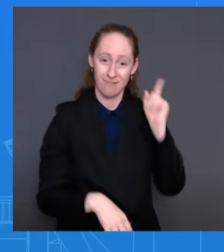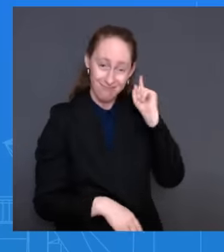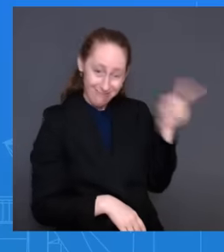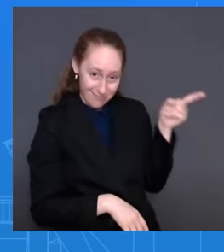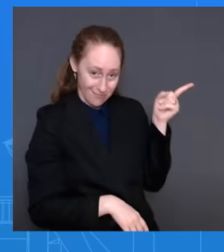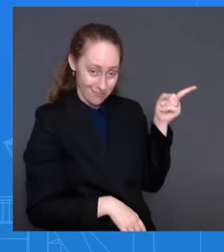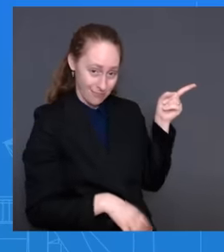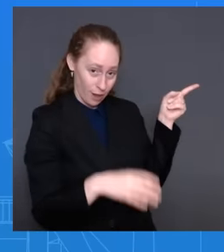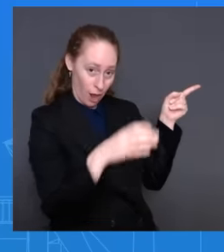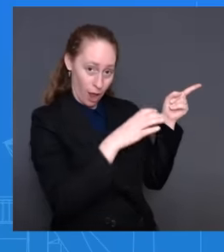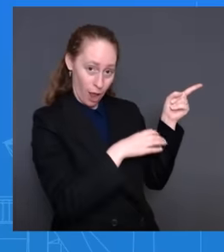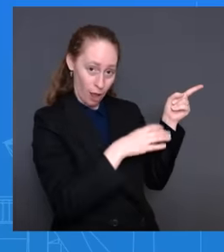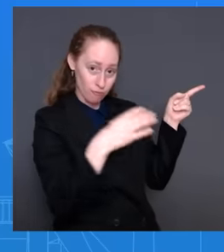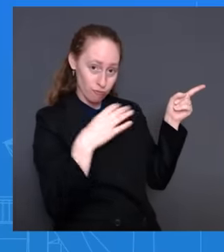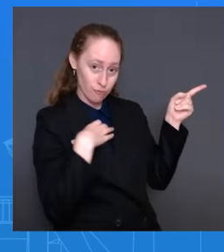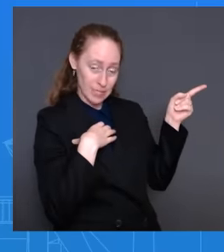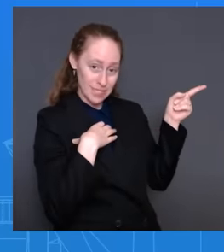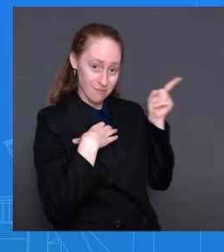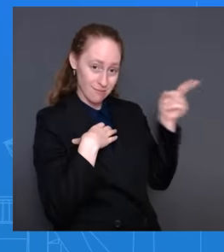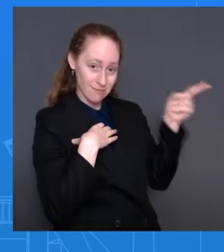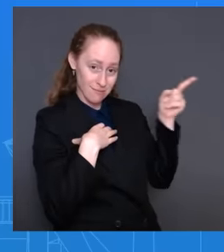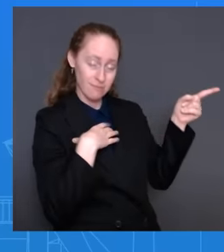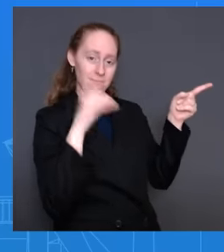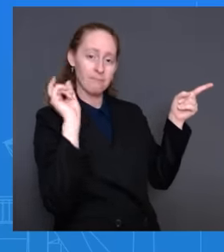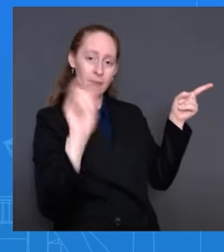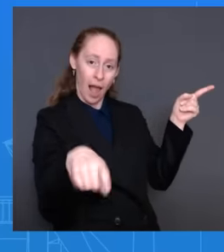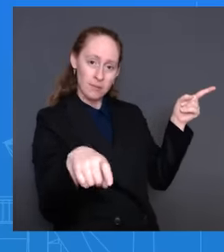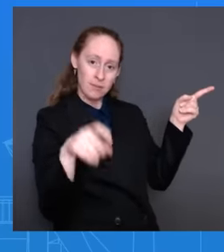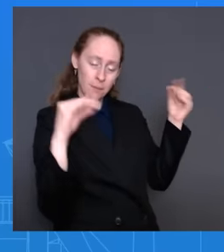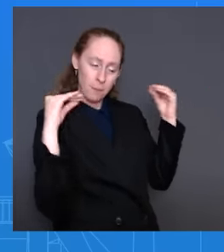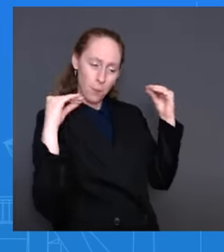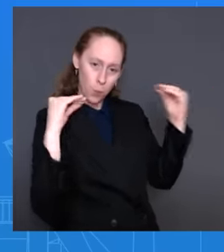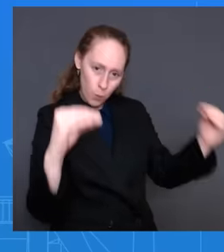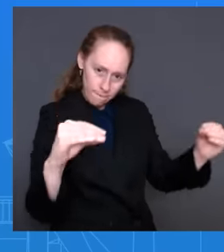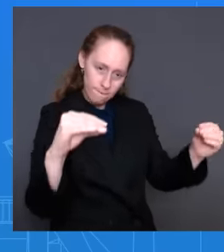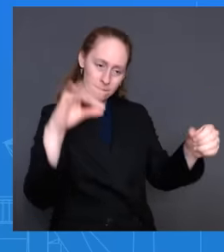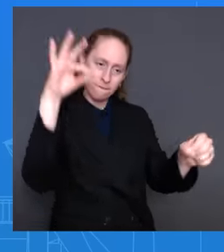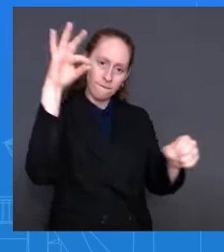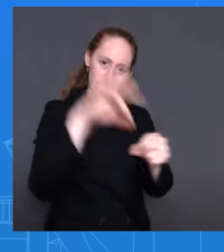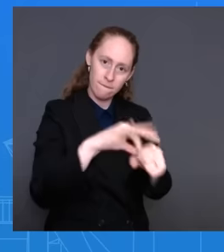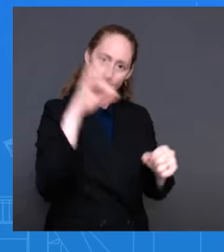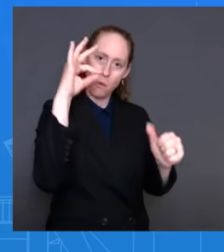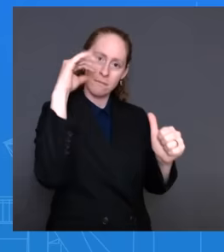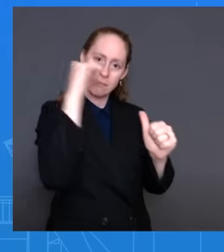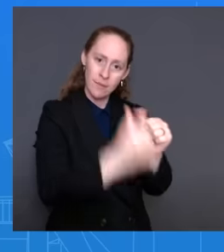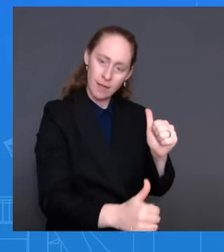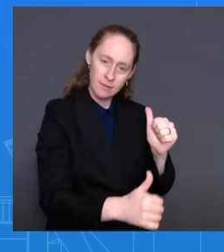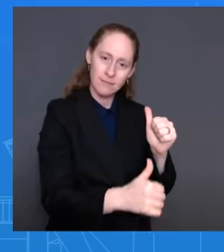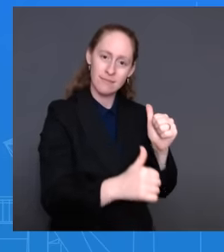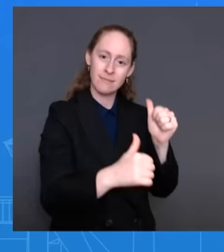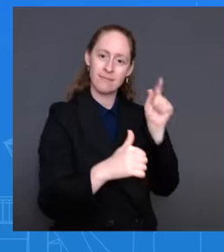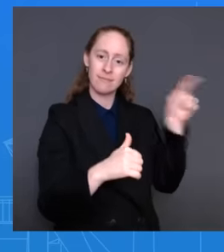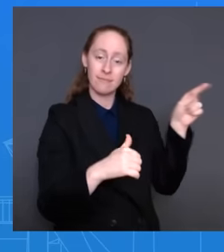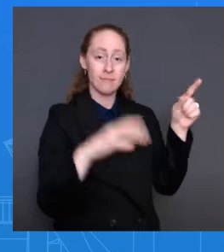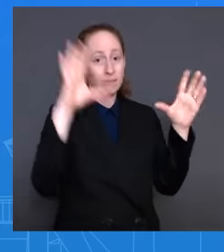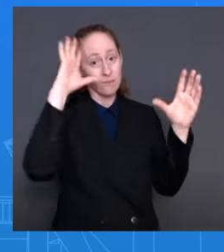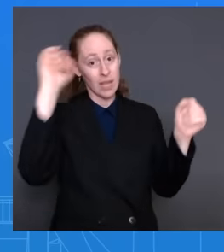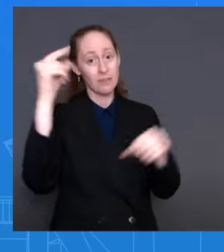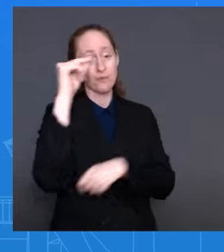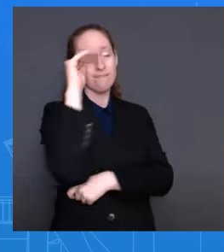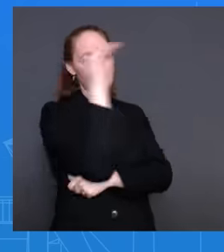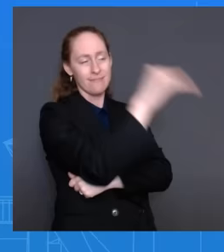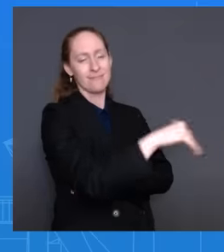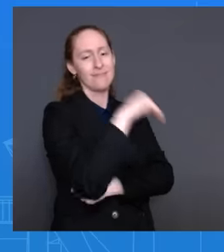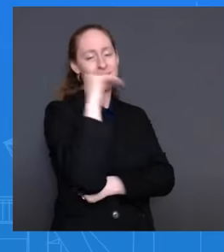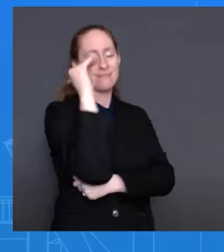time to act now. And that's what the president's going to continue to call for. You know, it is something